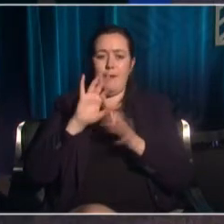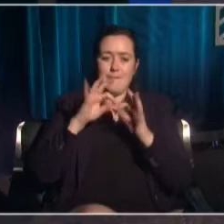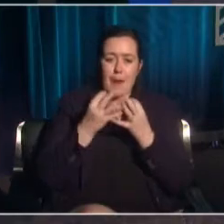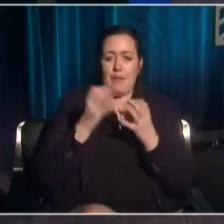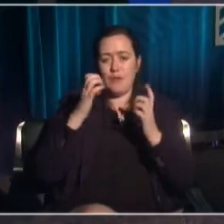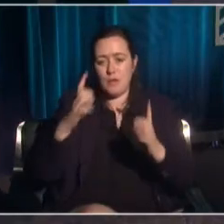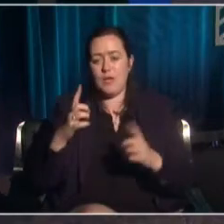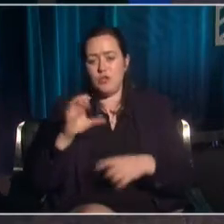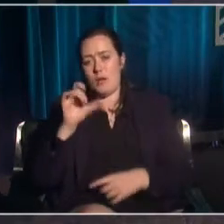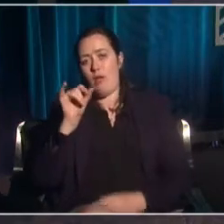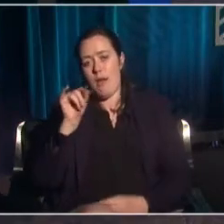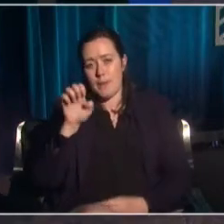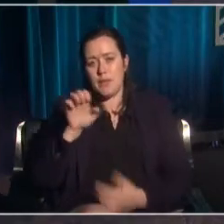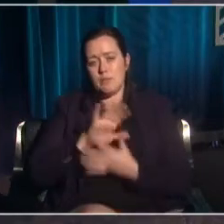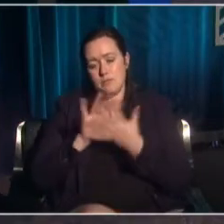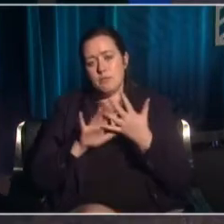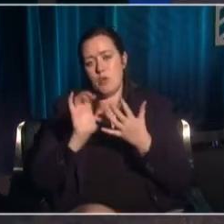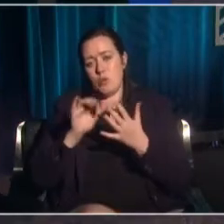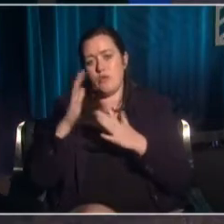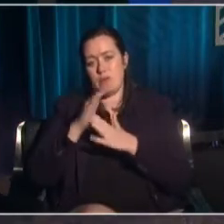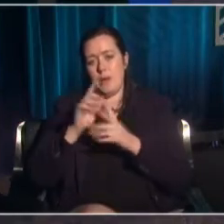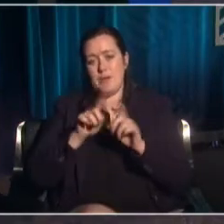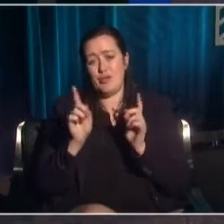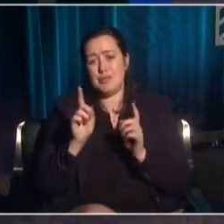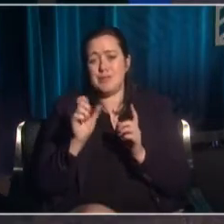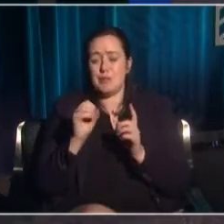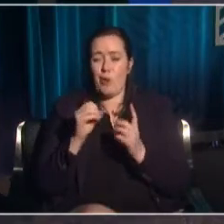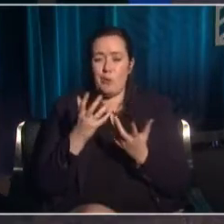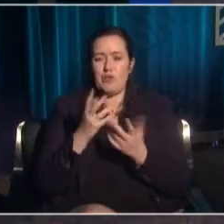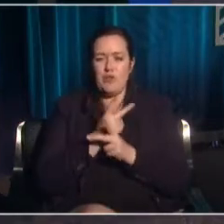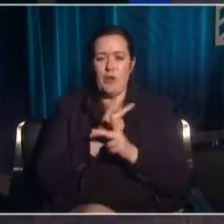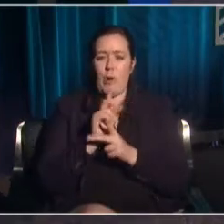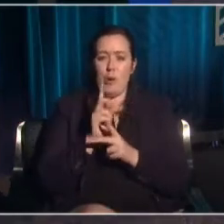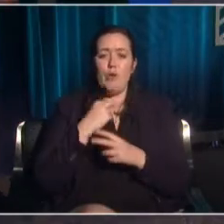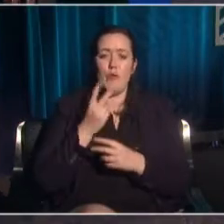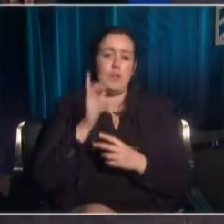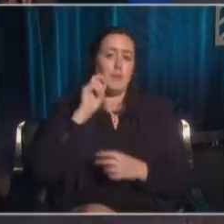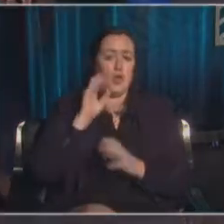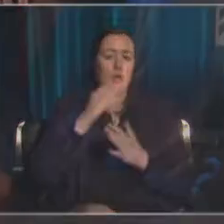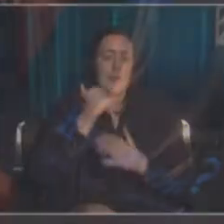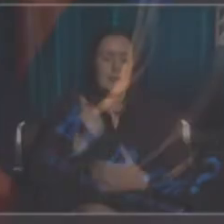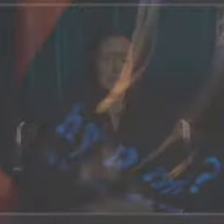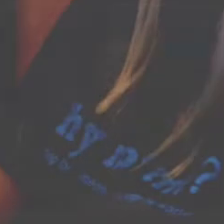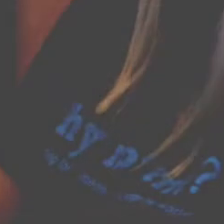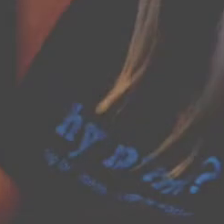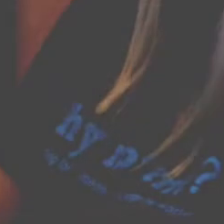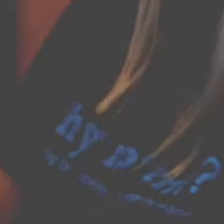difference, and we appreciate you sharing your wisdom with us today. So thank you again for joining us. Thanks very much.